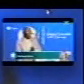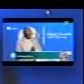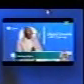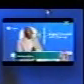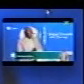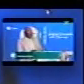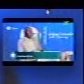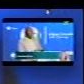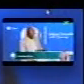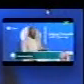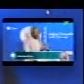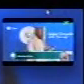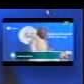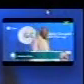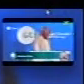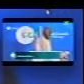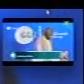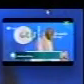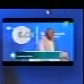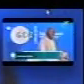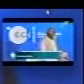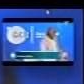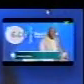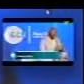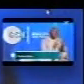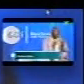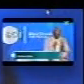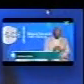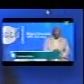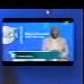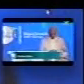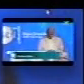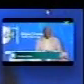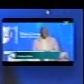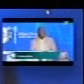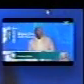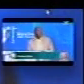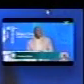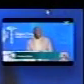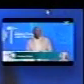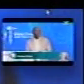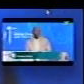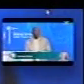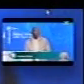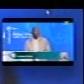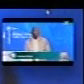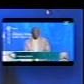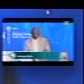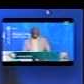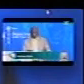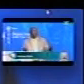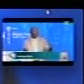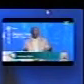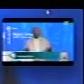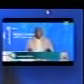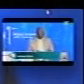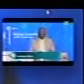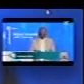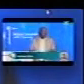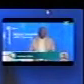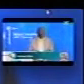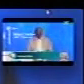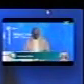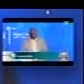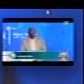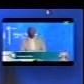were Israelites. And they were religious, and yet they said, we're looking for the light. The light is in the